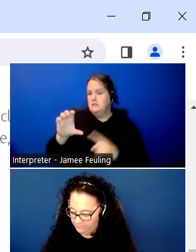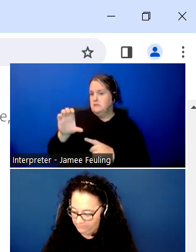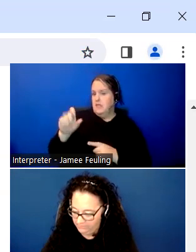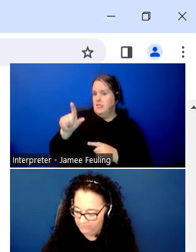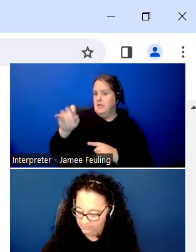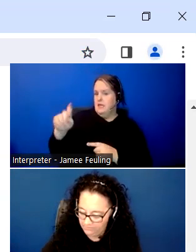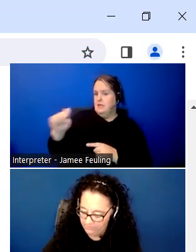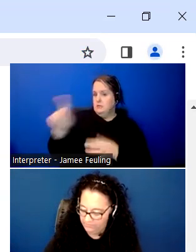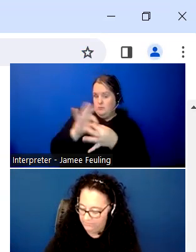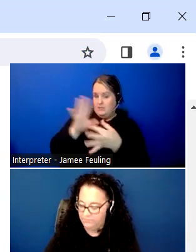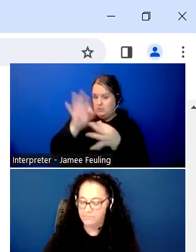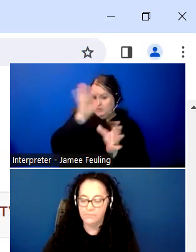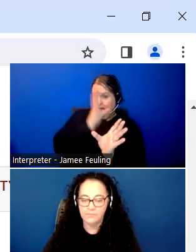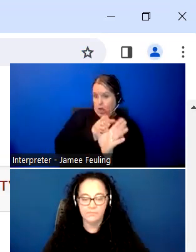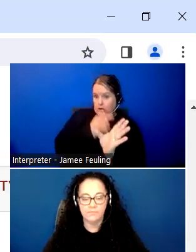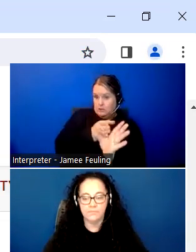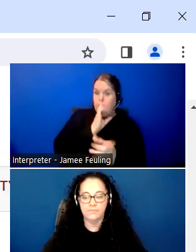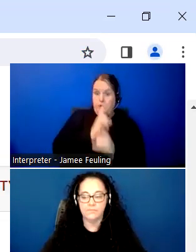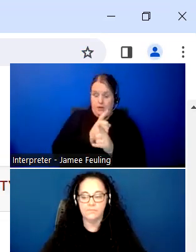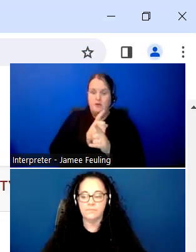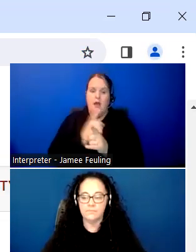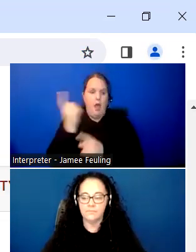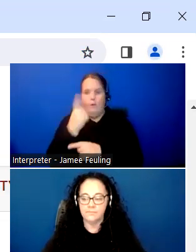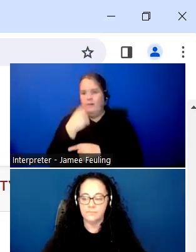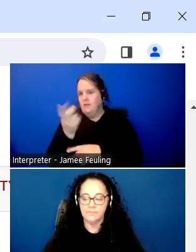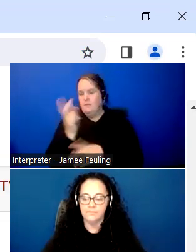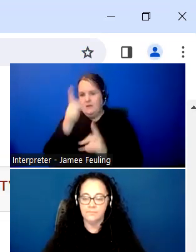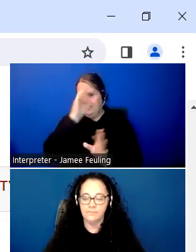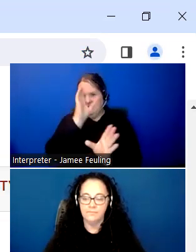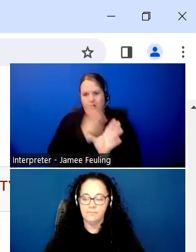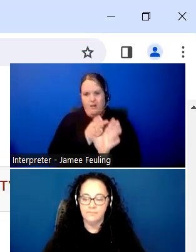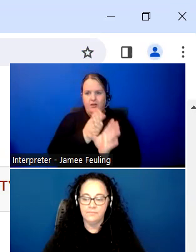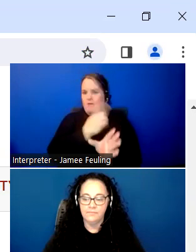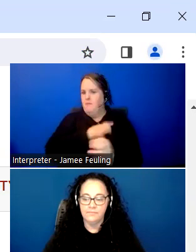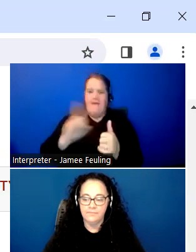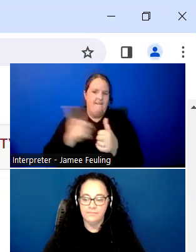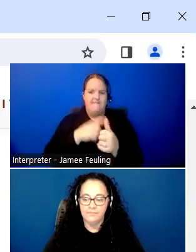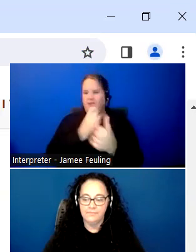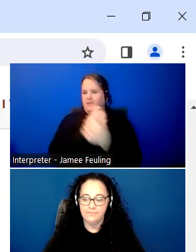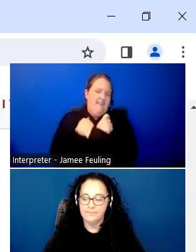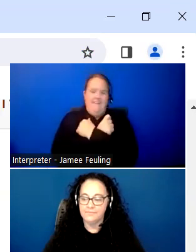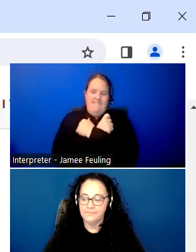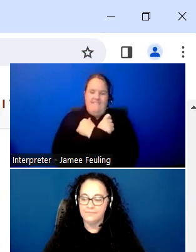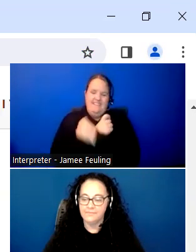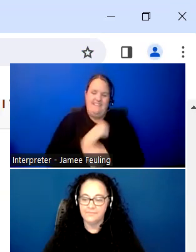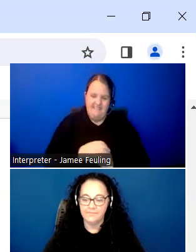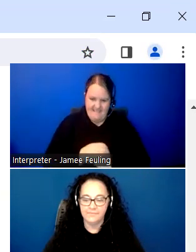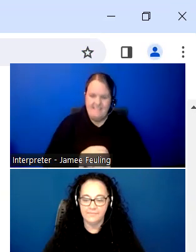mentioned psychology. And I always tell people psychology is my first love. And